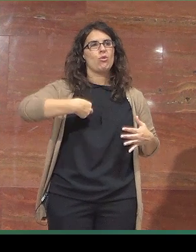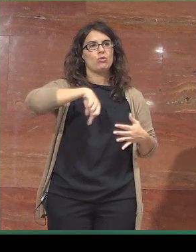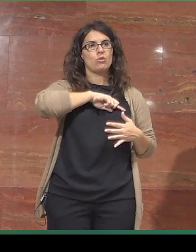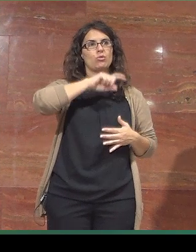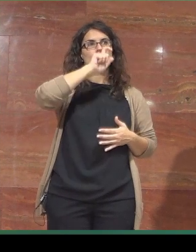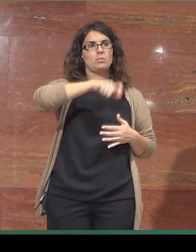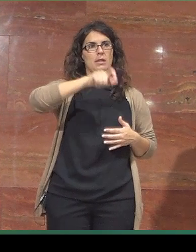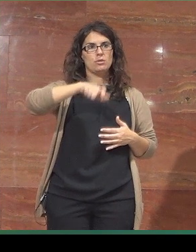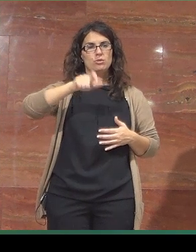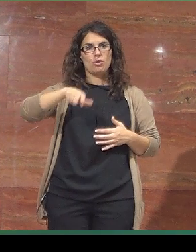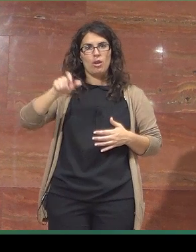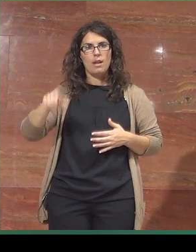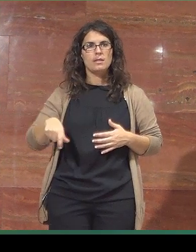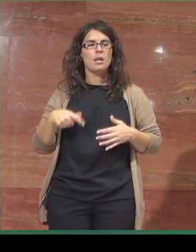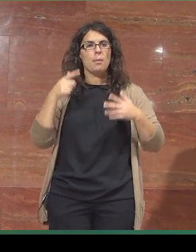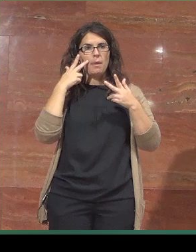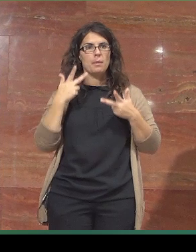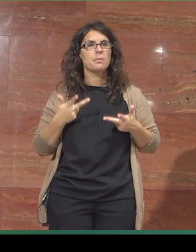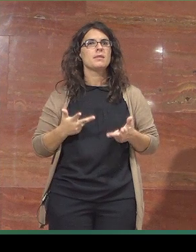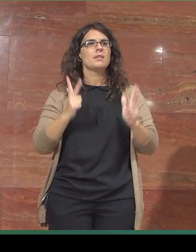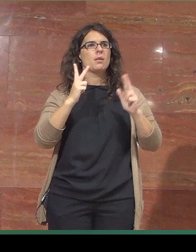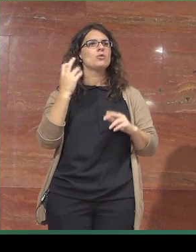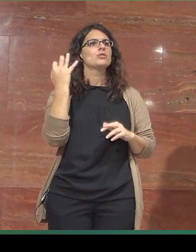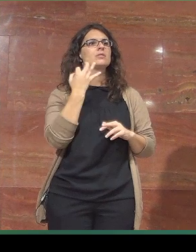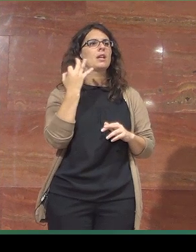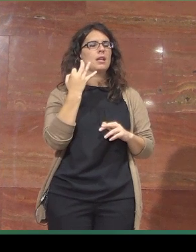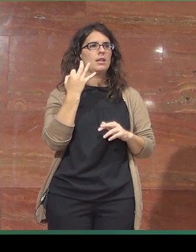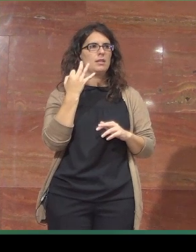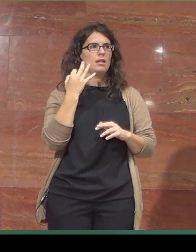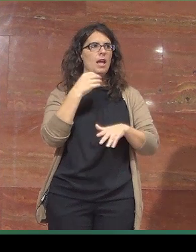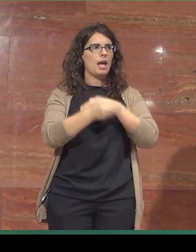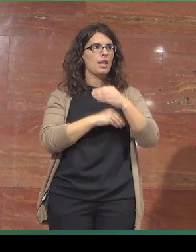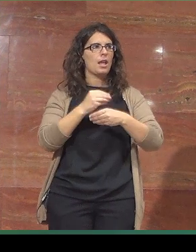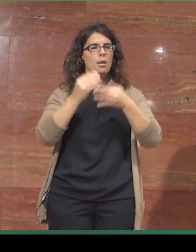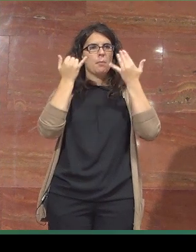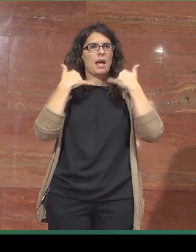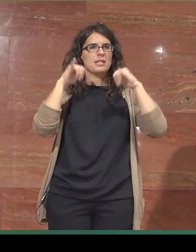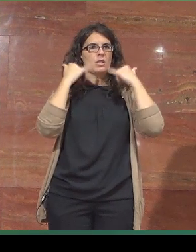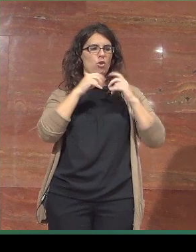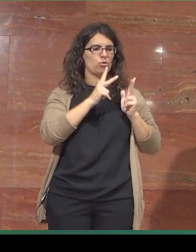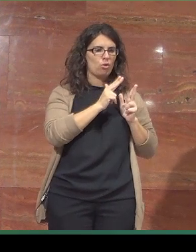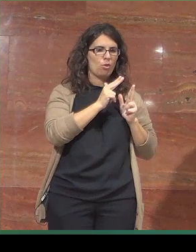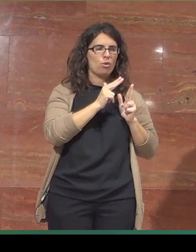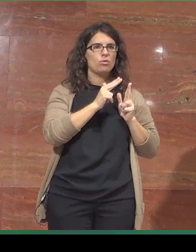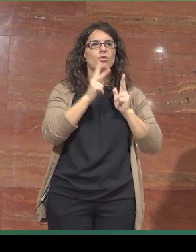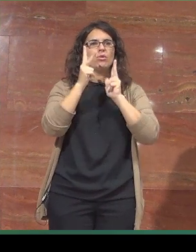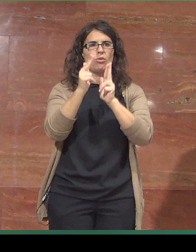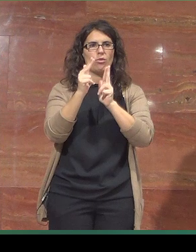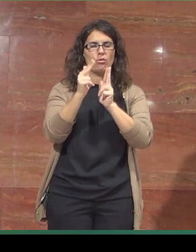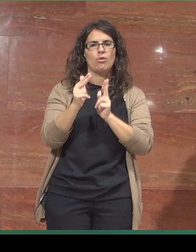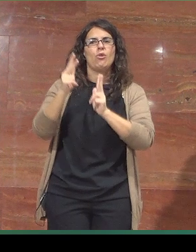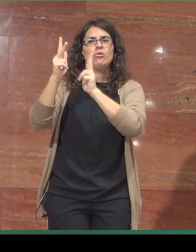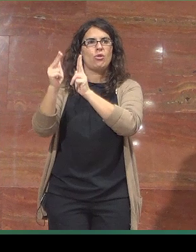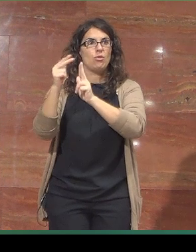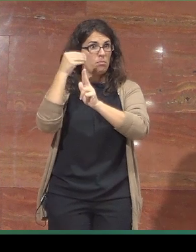It's a system that's quite common on the motorway or for highway signage when, if you're